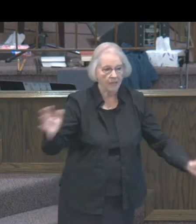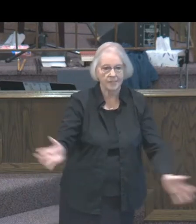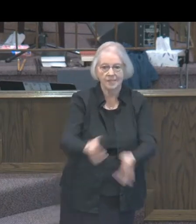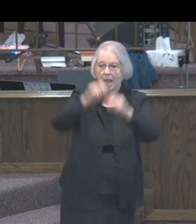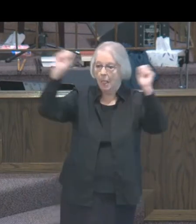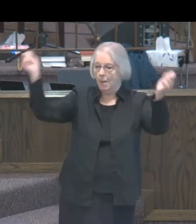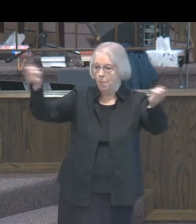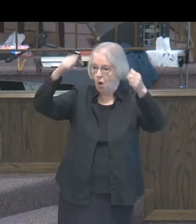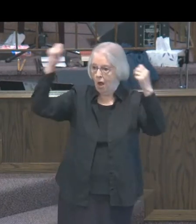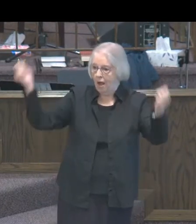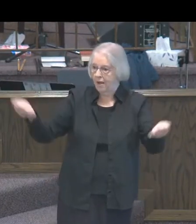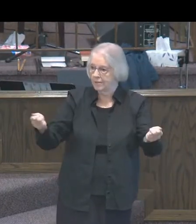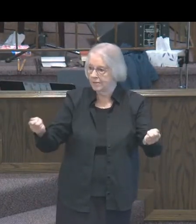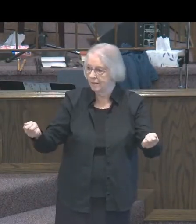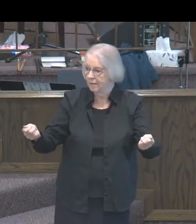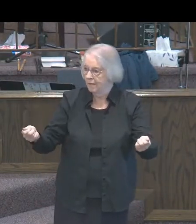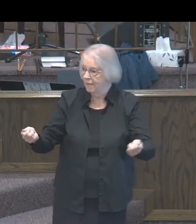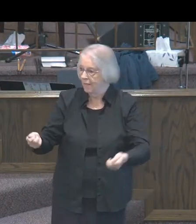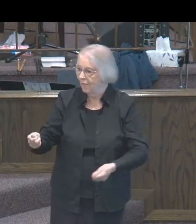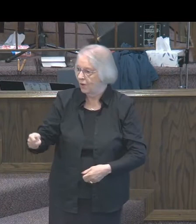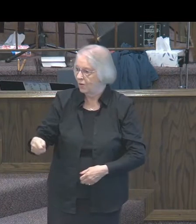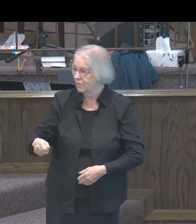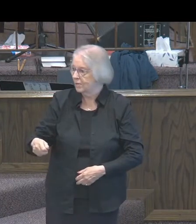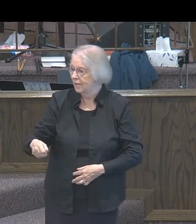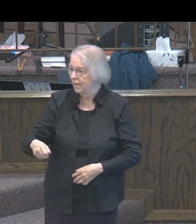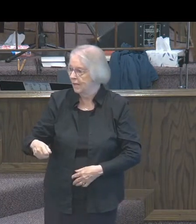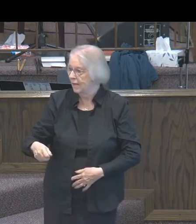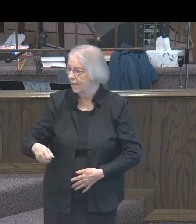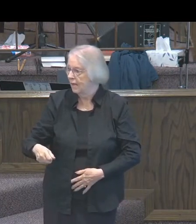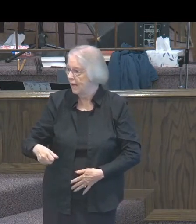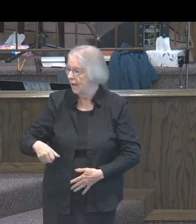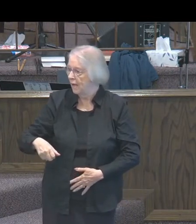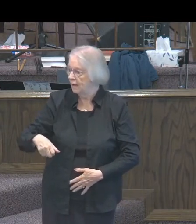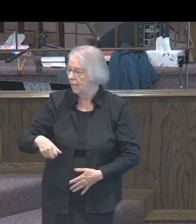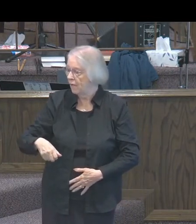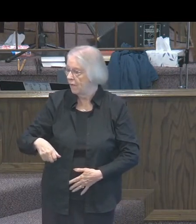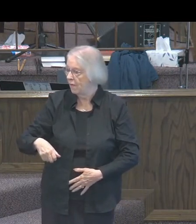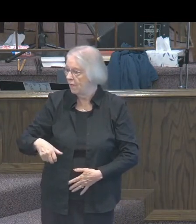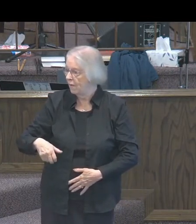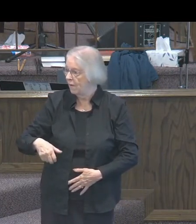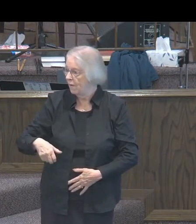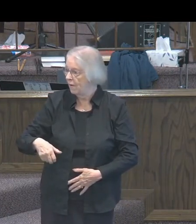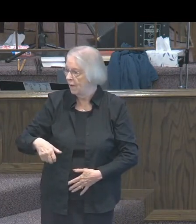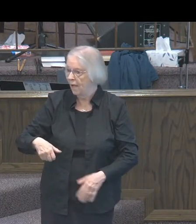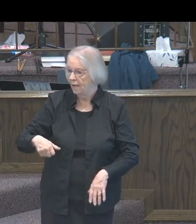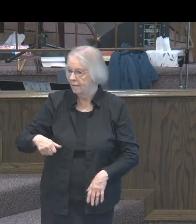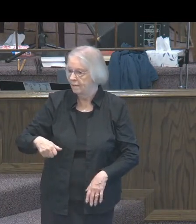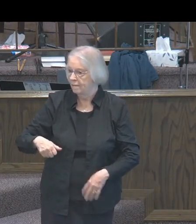is another congregation, there's another body of believers who get a chance